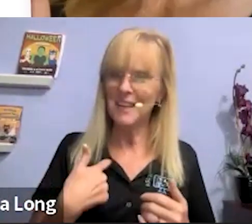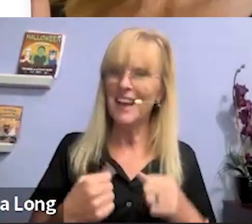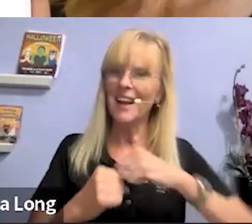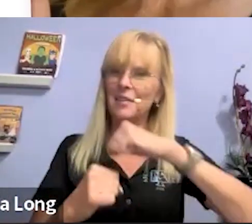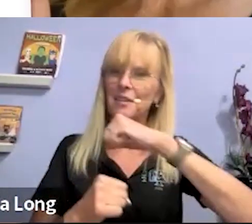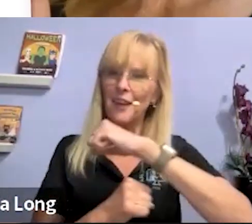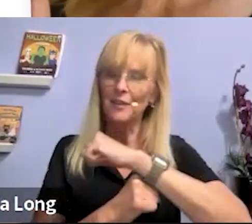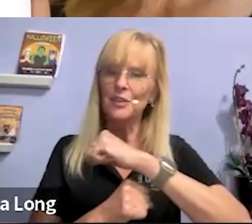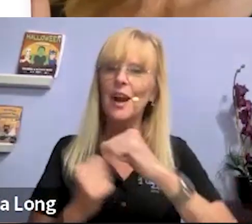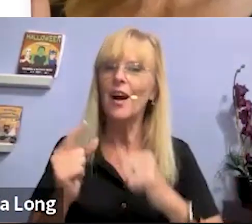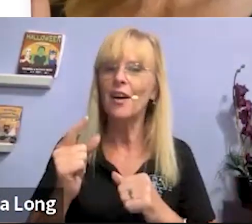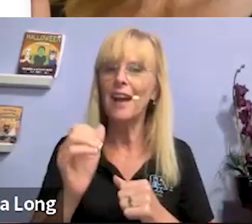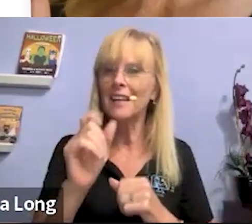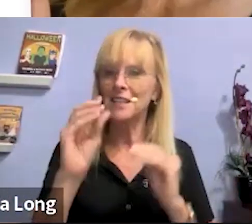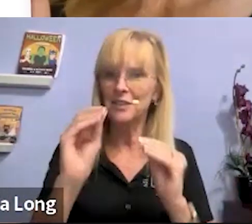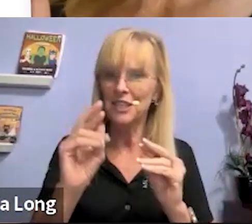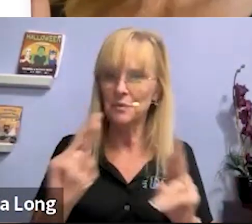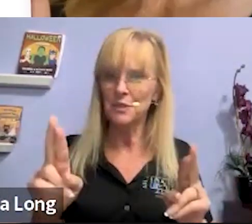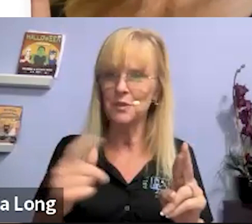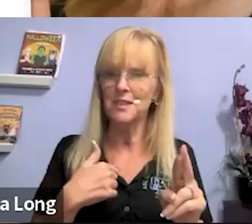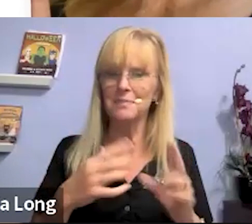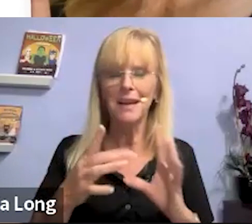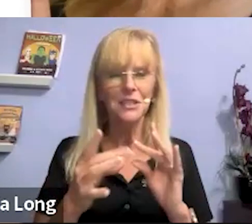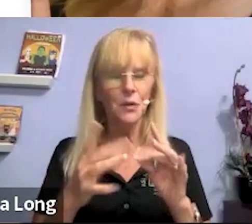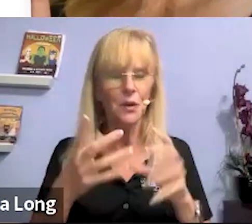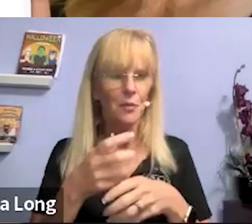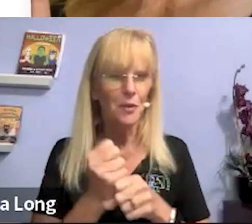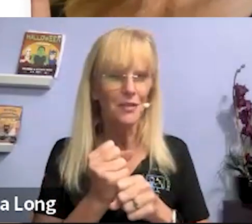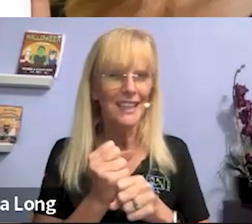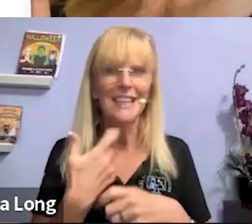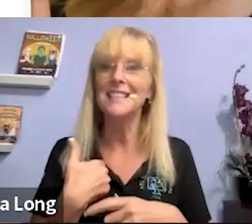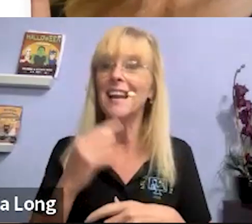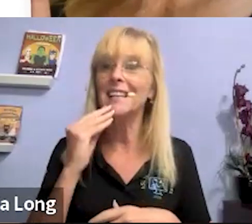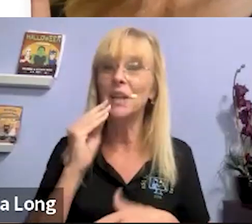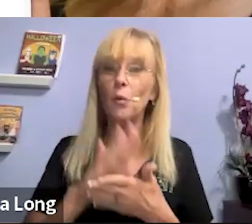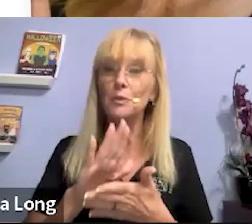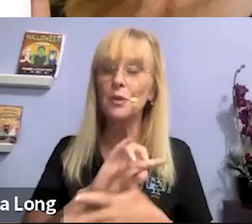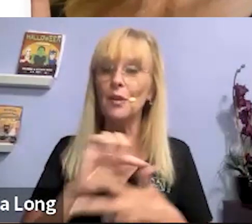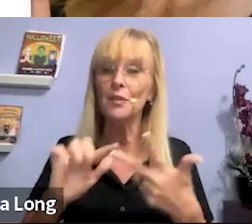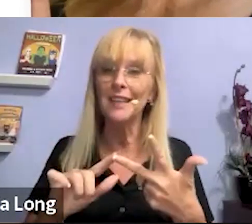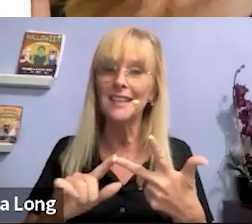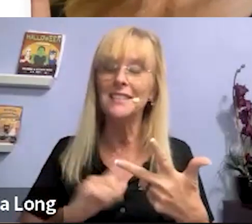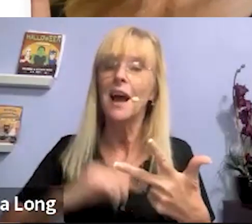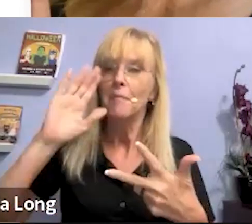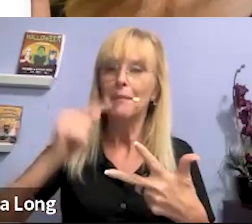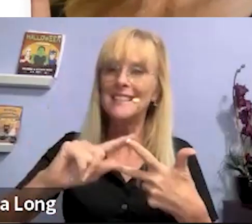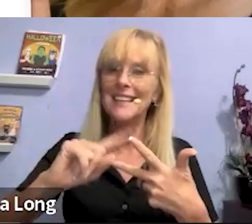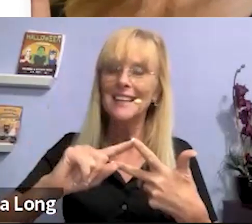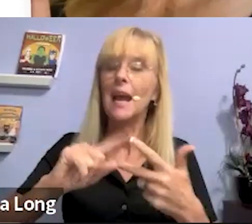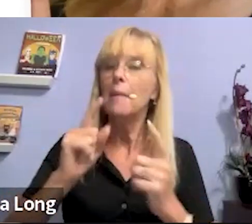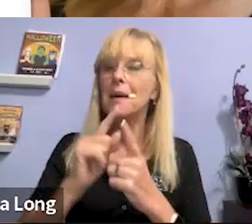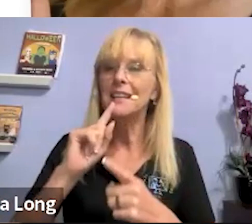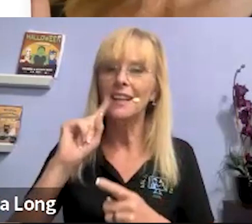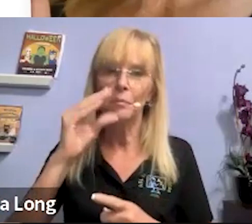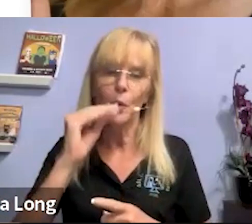This is me. I am the founder of ASL Teaching Resources. My story, real briefly, is that I did homeschool our 3 kids. My